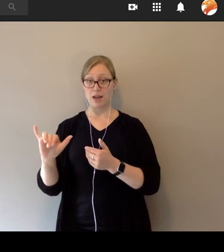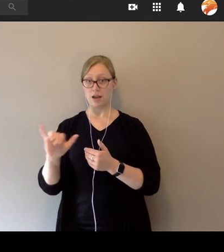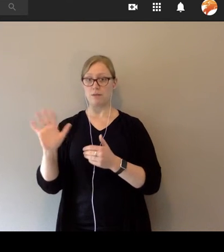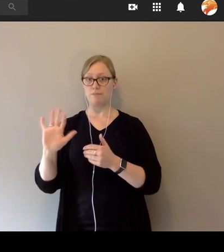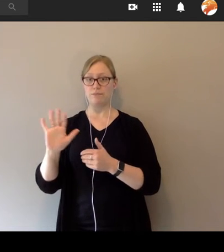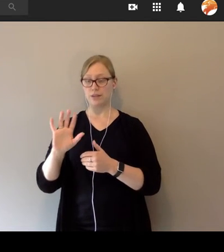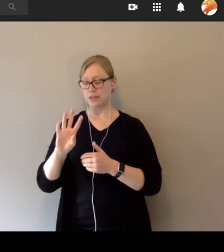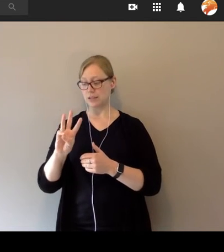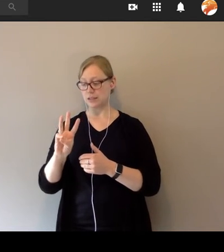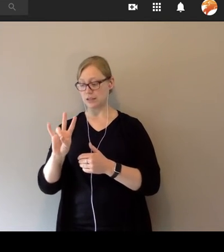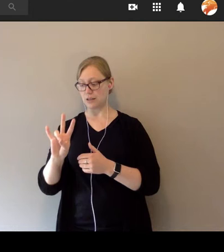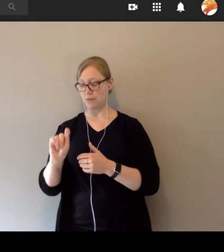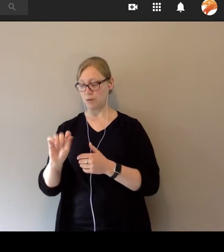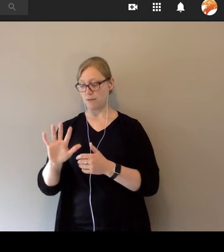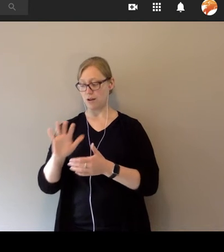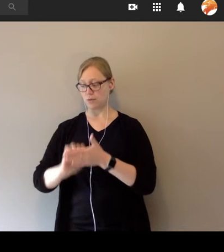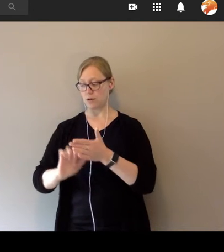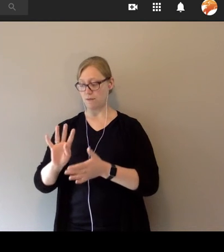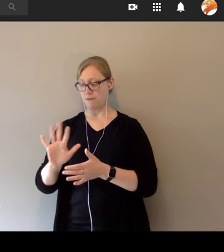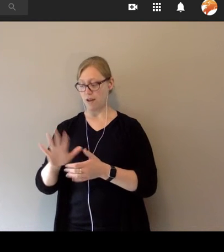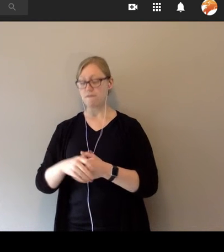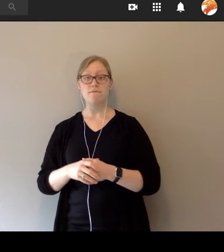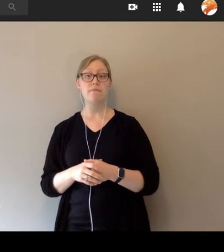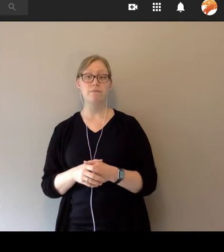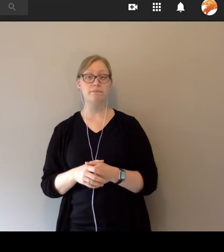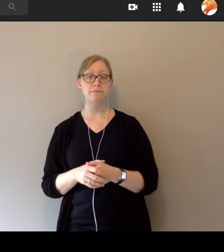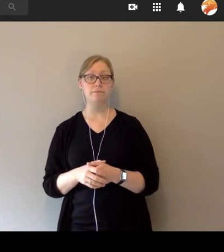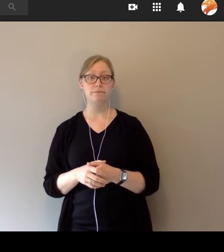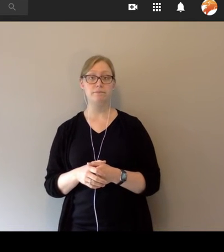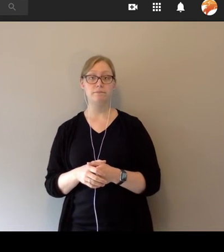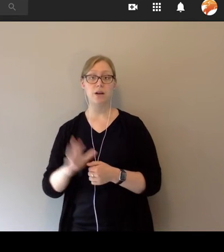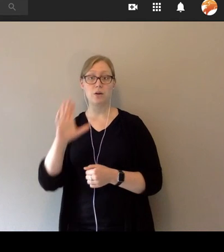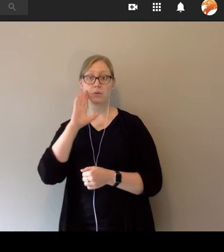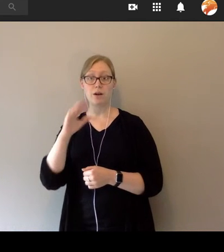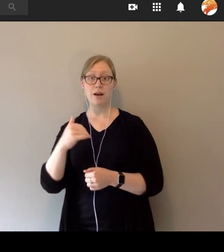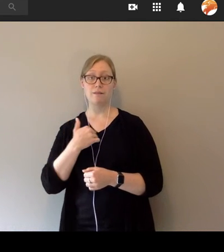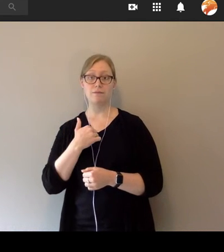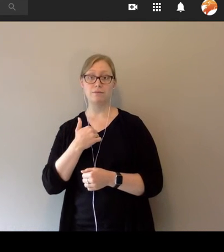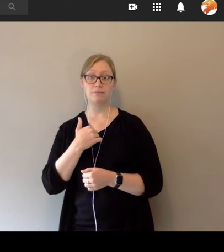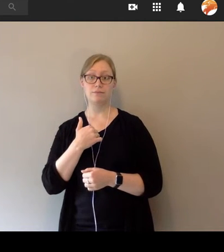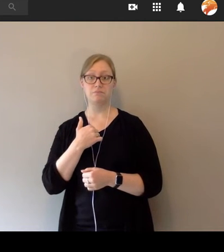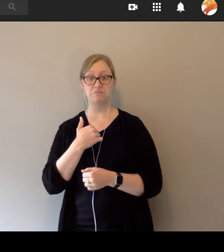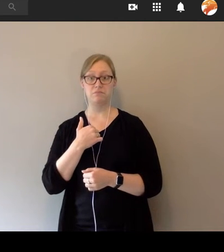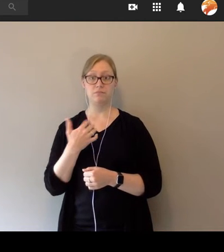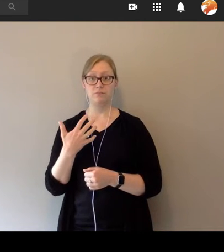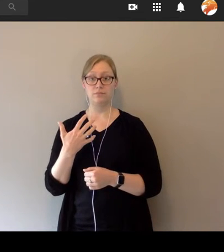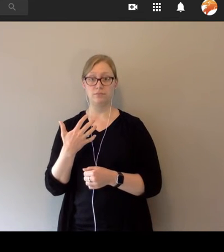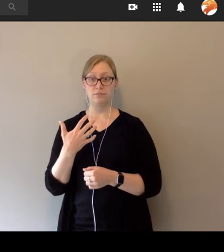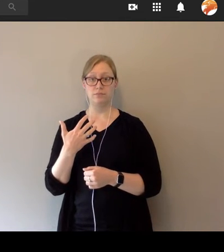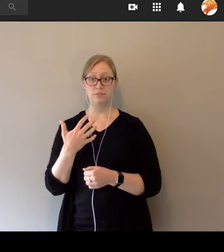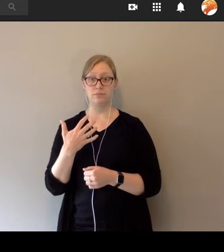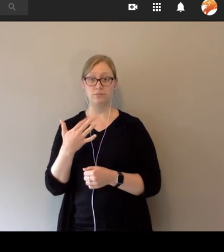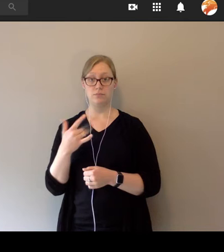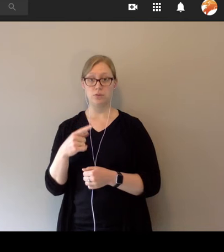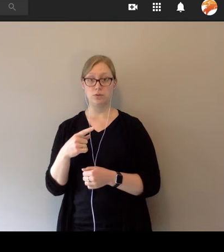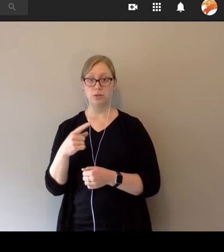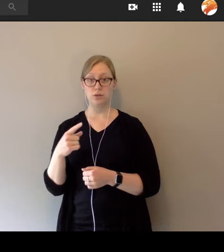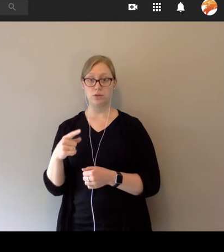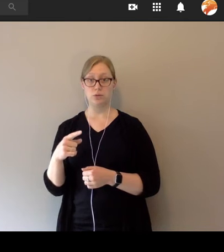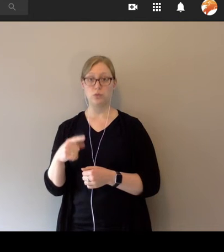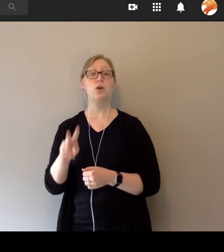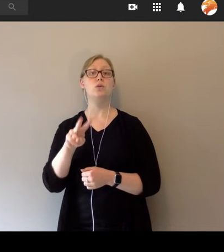67.5 subtract 45. And so we would have 5, 2,